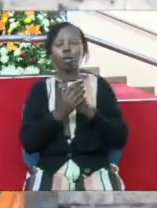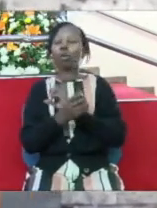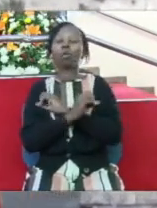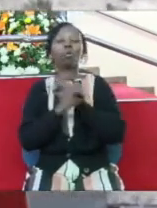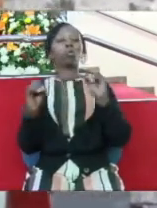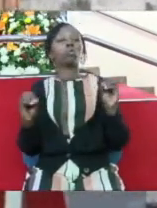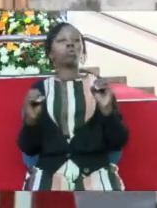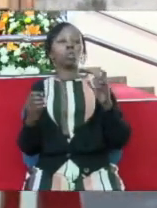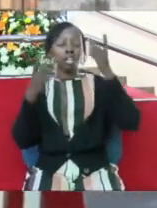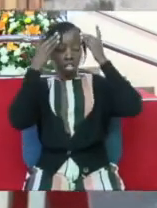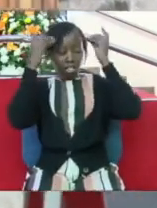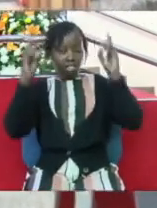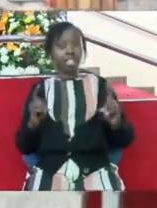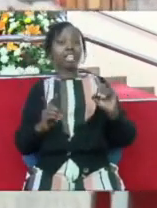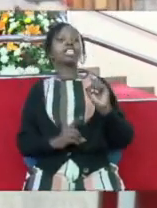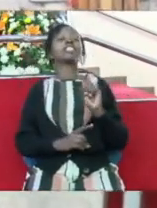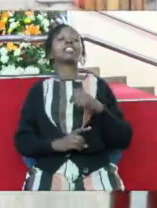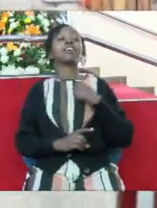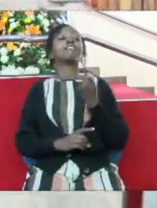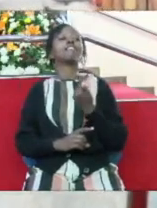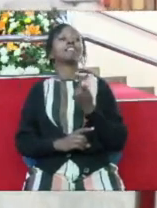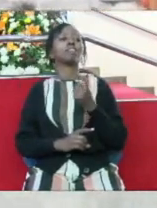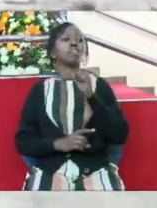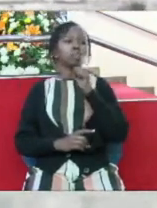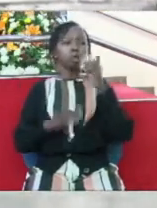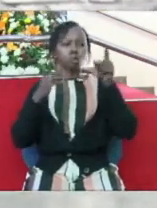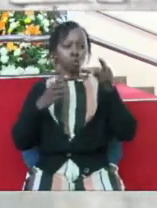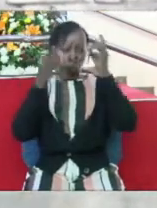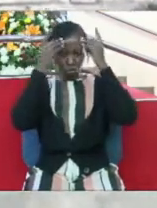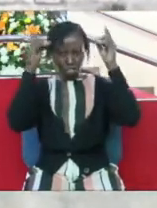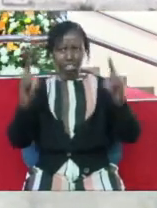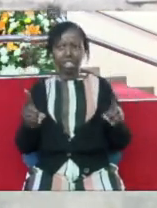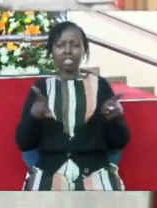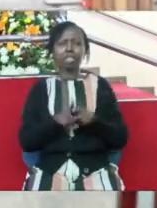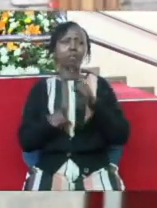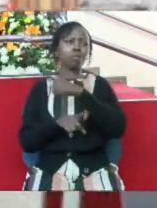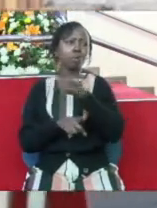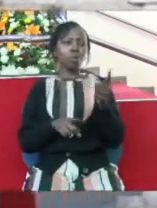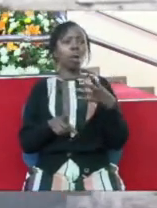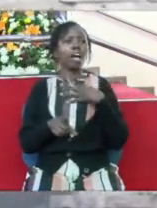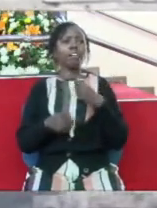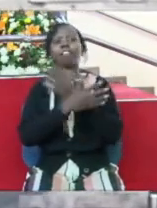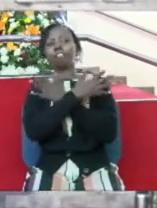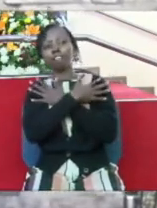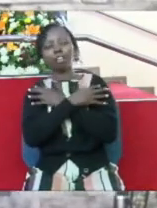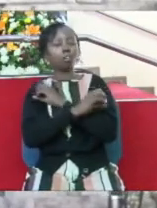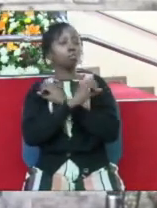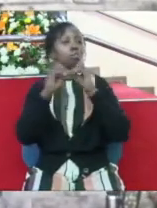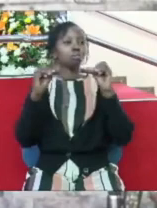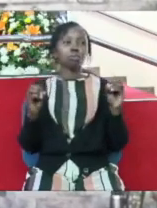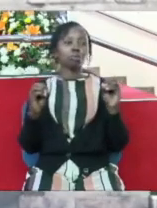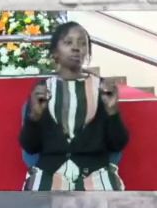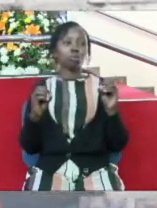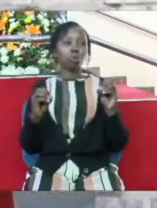ni maamuzi yangu. Not my decision and my friend Pastor Kaunda. Sio uamuzi wangu na rafiki yangu Pastor Kaunda. He has to make